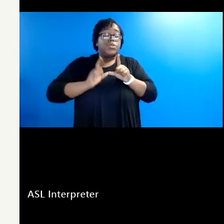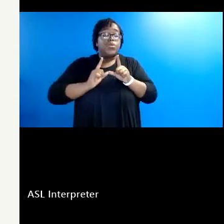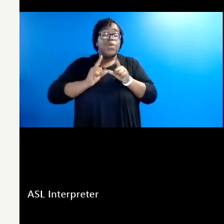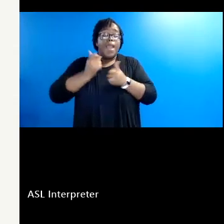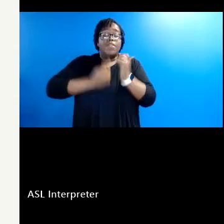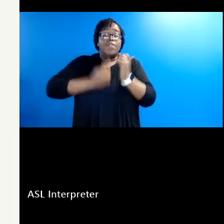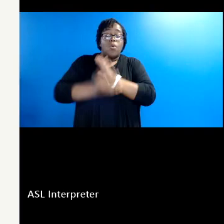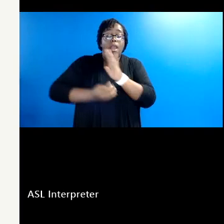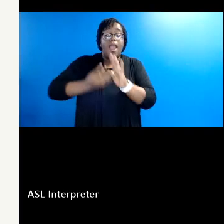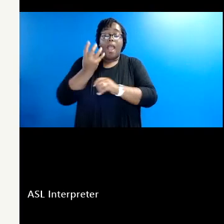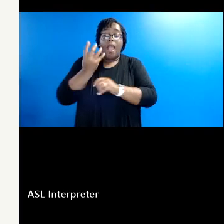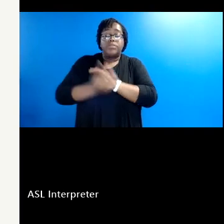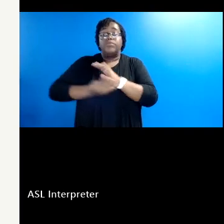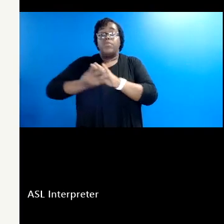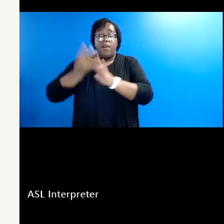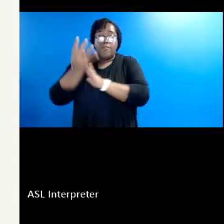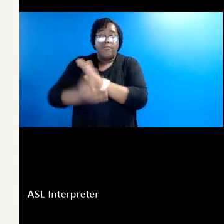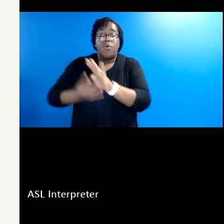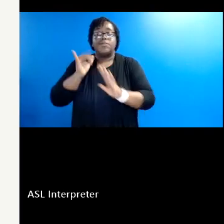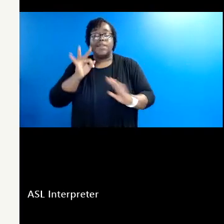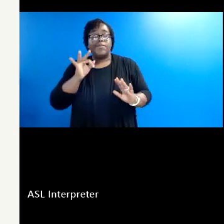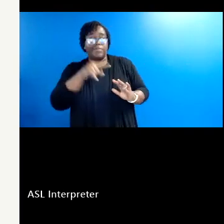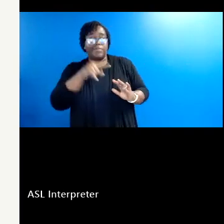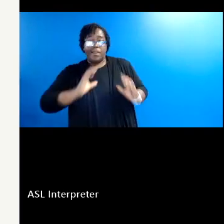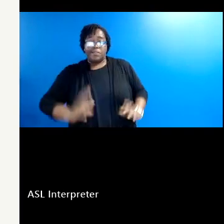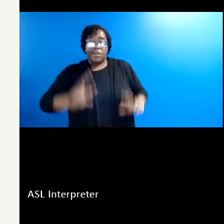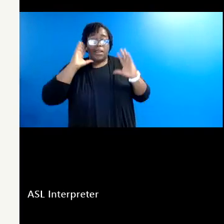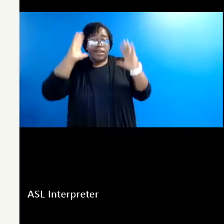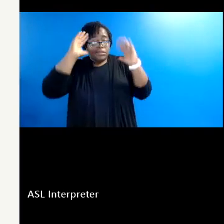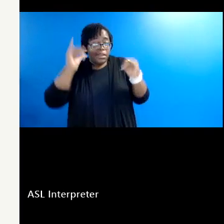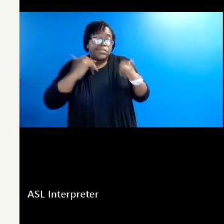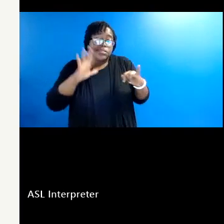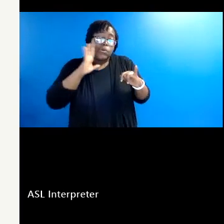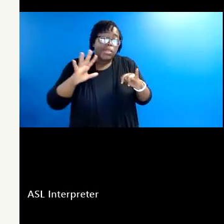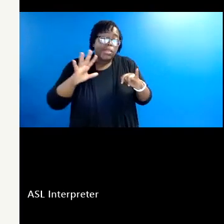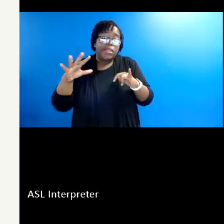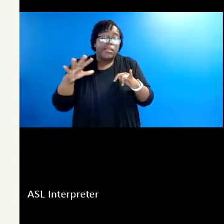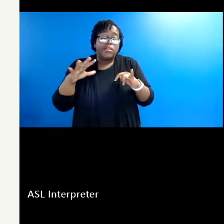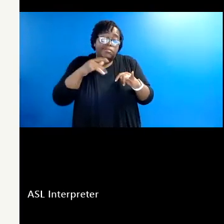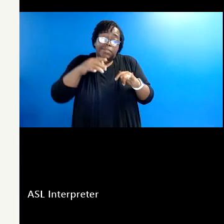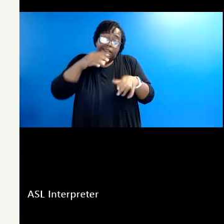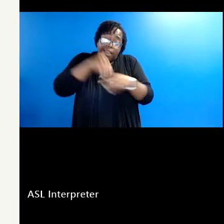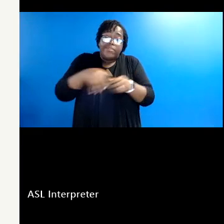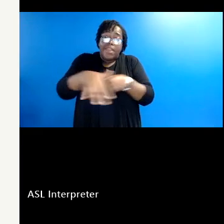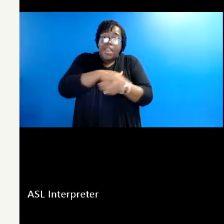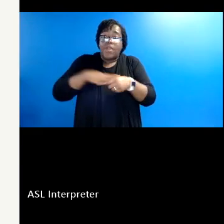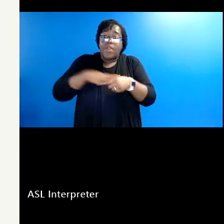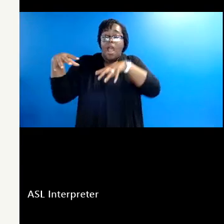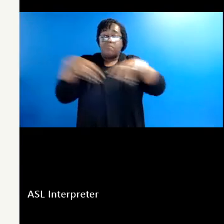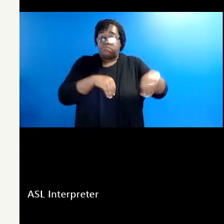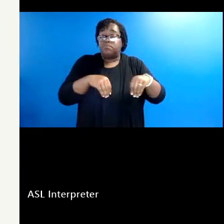were still anticipated to be in this high risk of de-energization